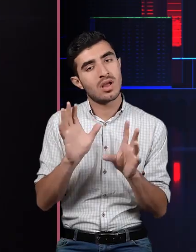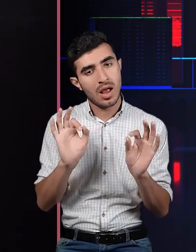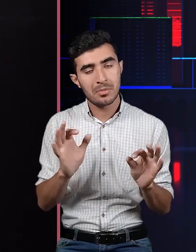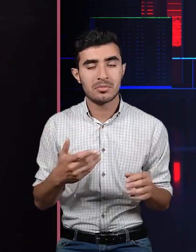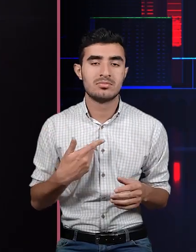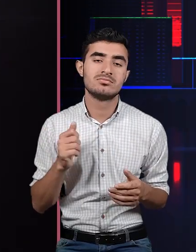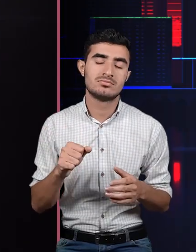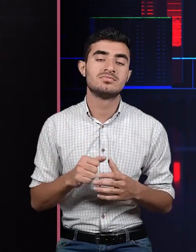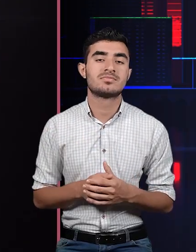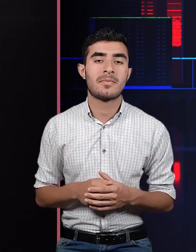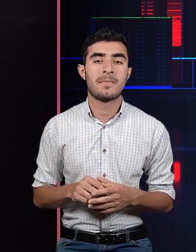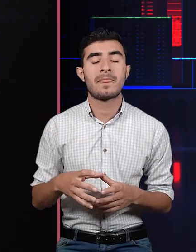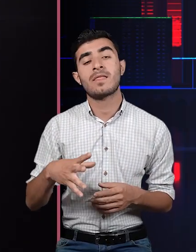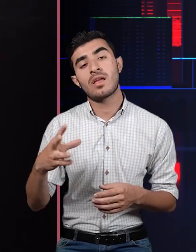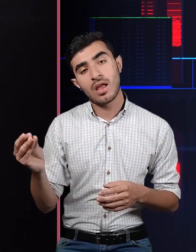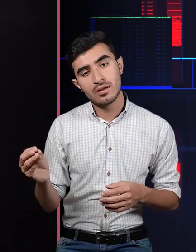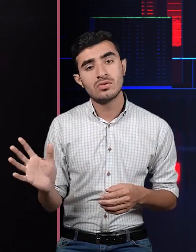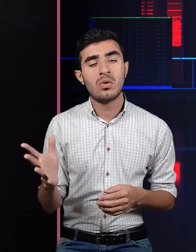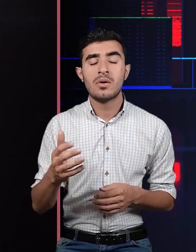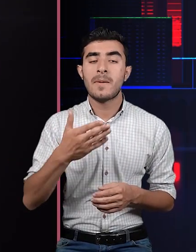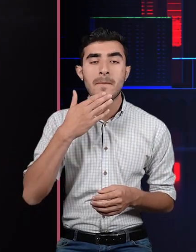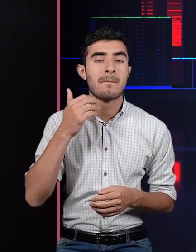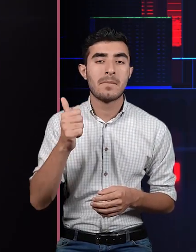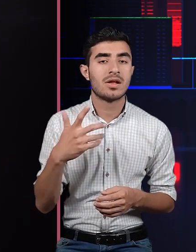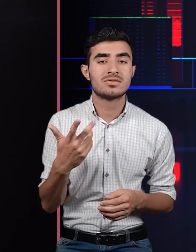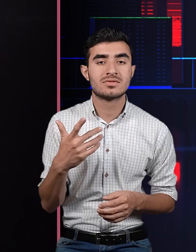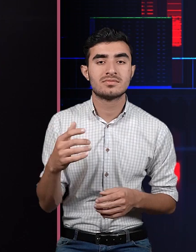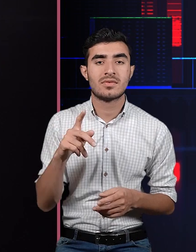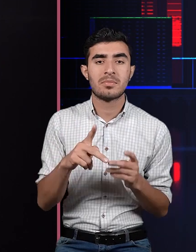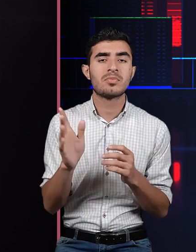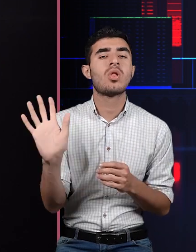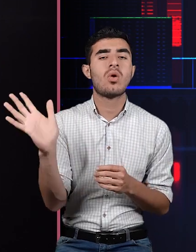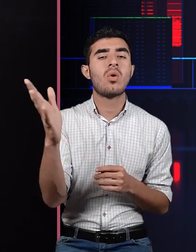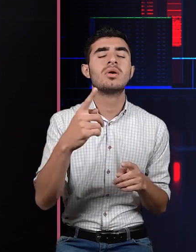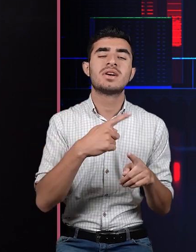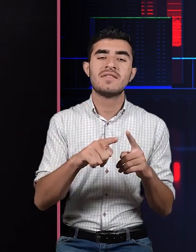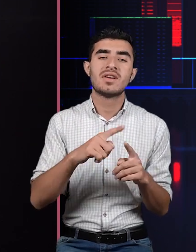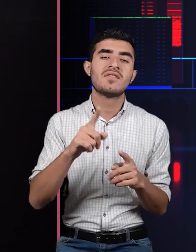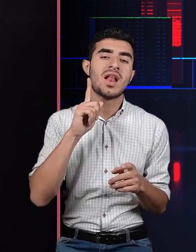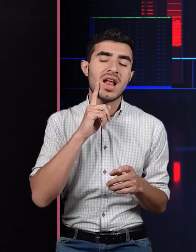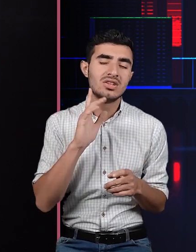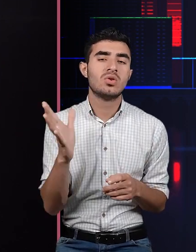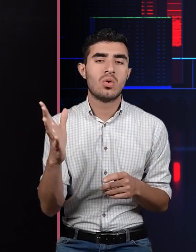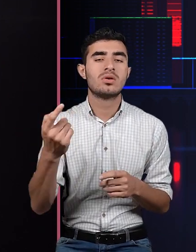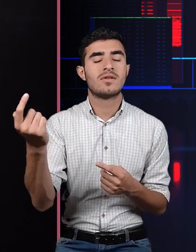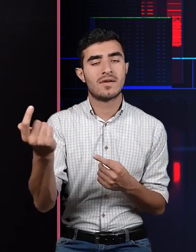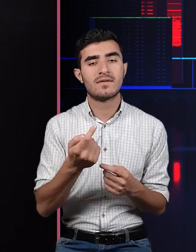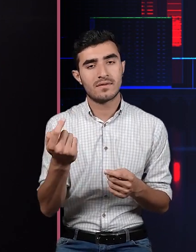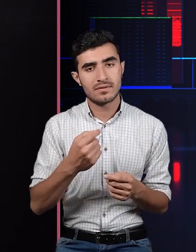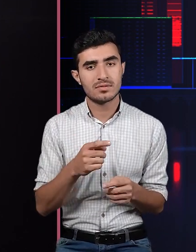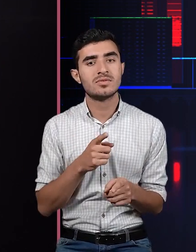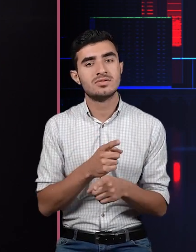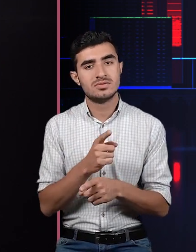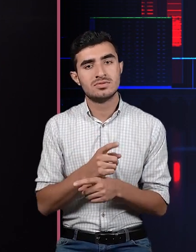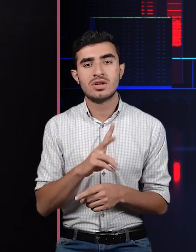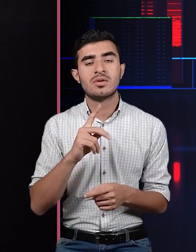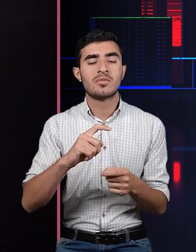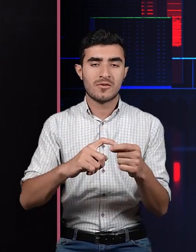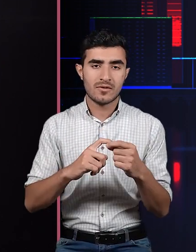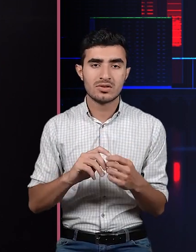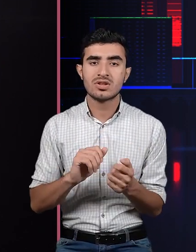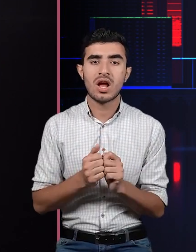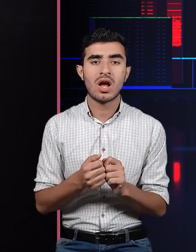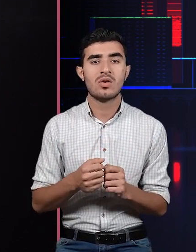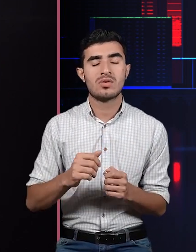So another thing that's amazing is that people from all different walks of life come to my school and they ask me, you know,